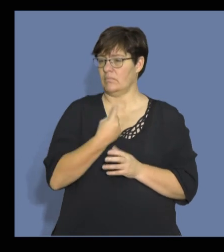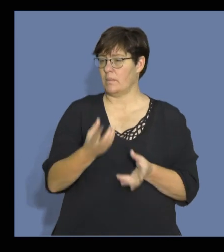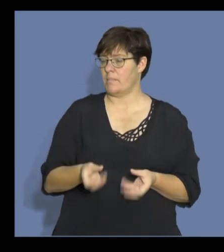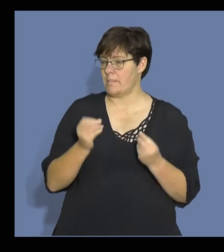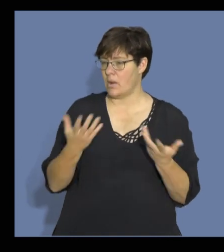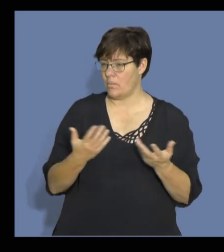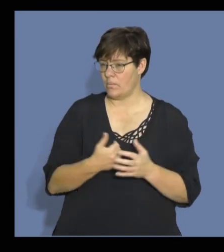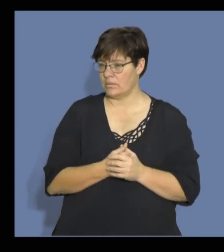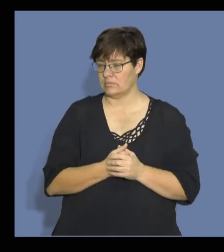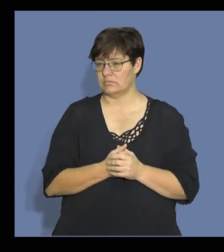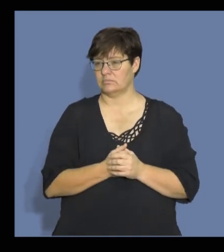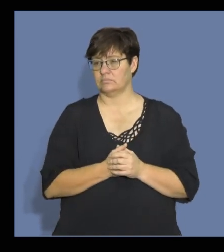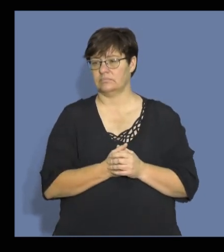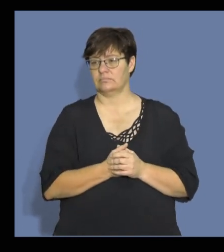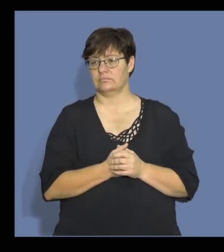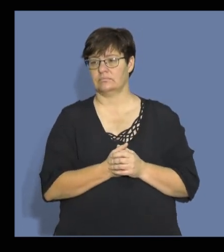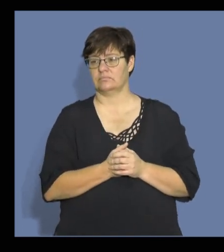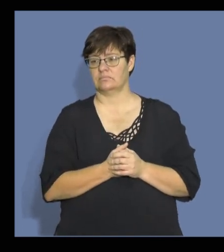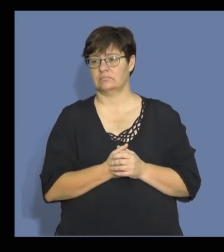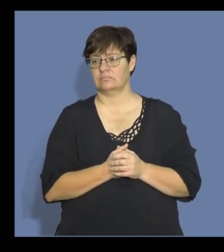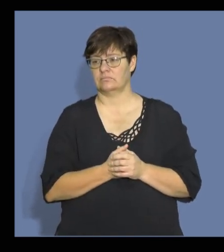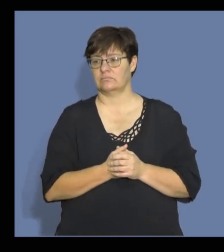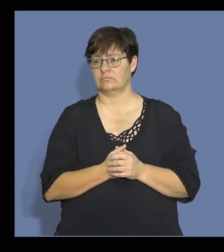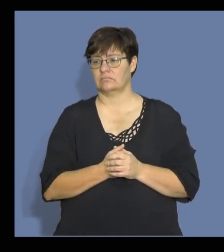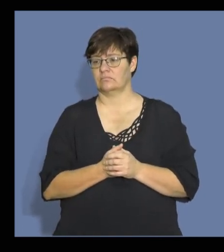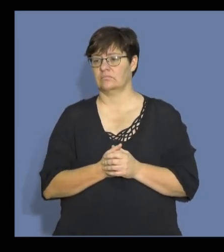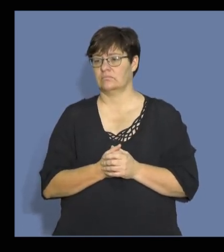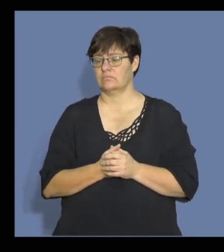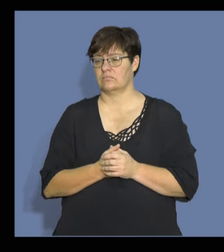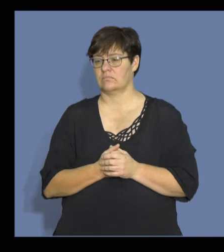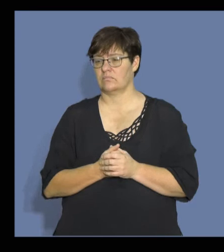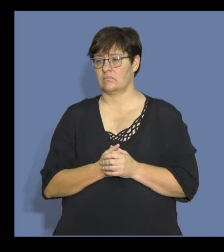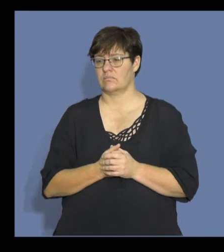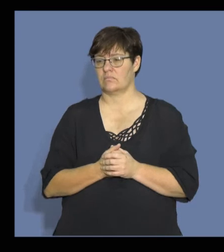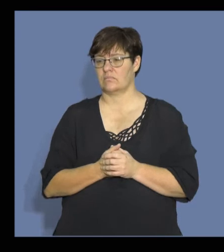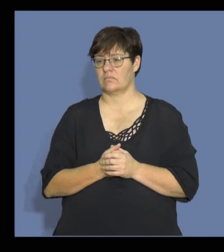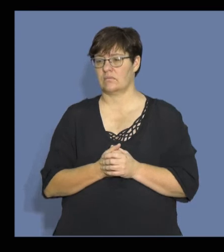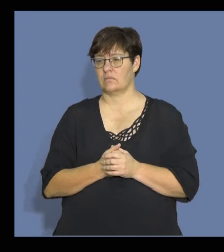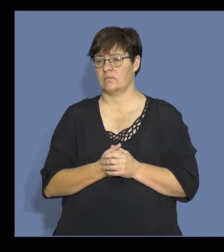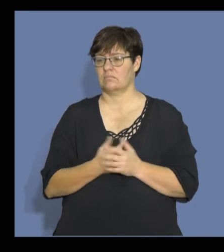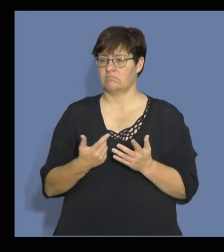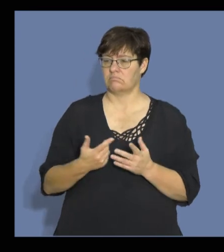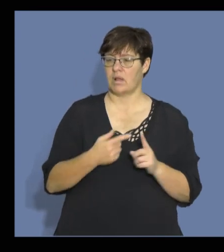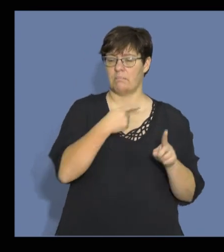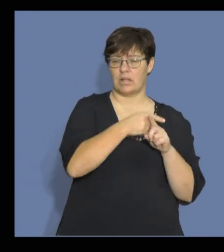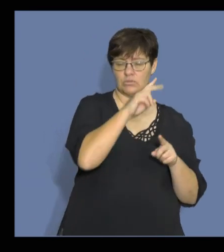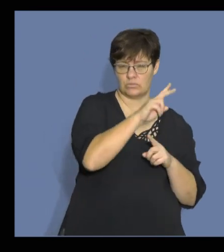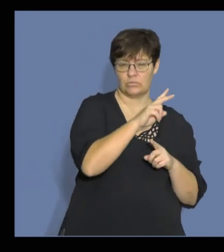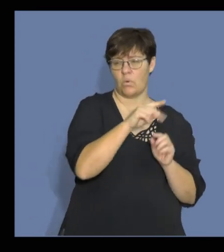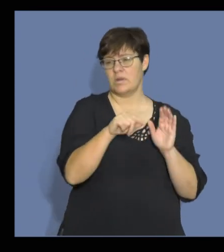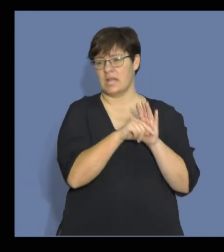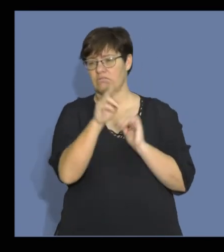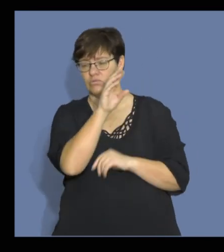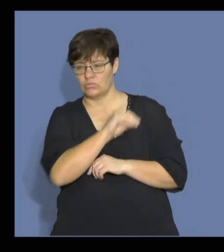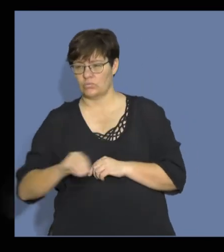alone? I'm going to add 2 on both sides, or some people use the terminology, I'm going to take the -2